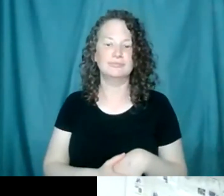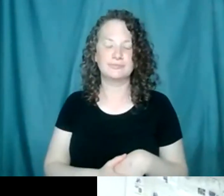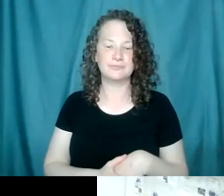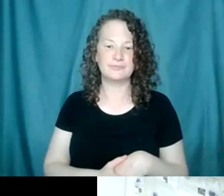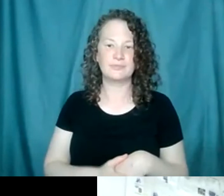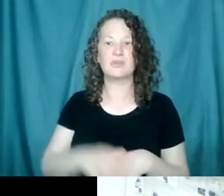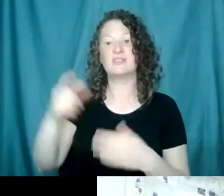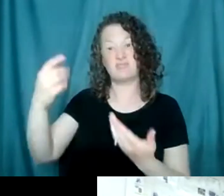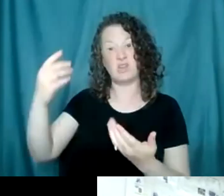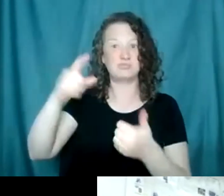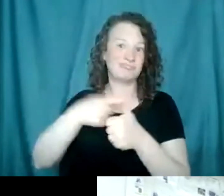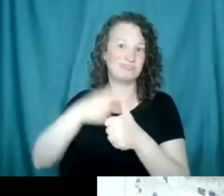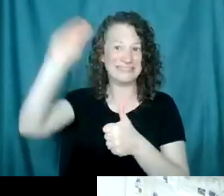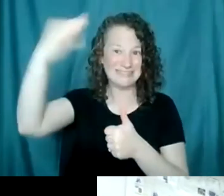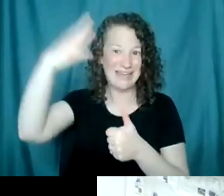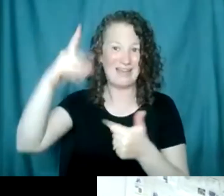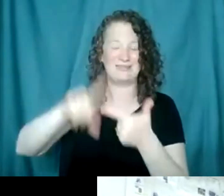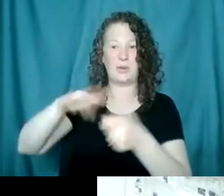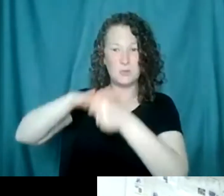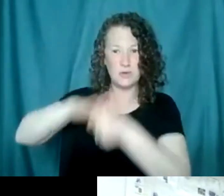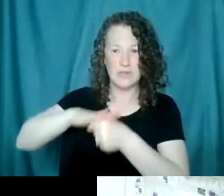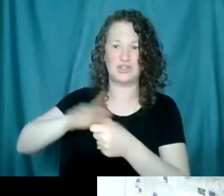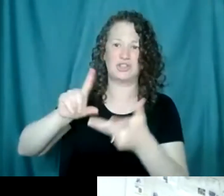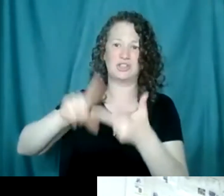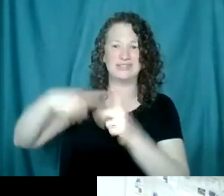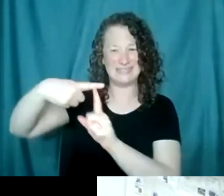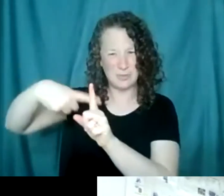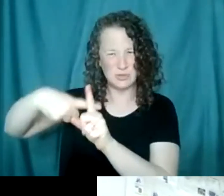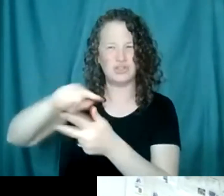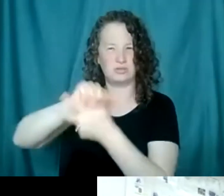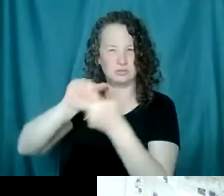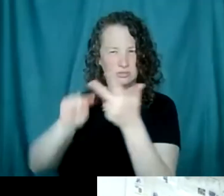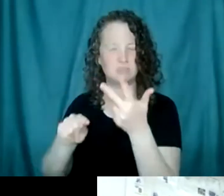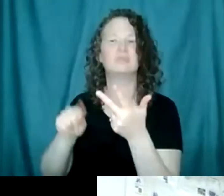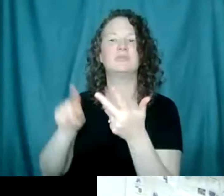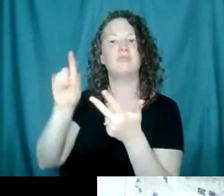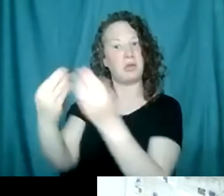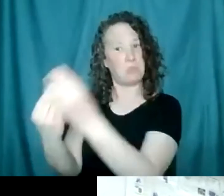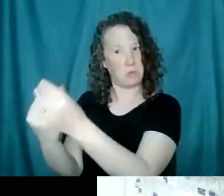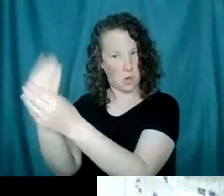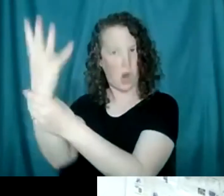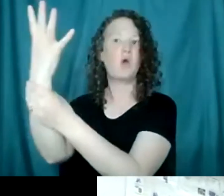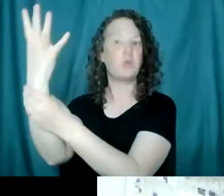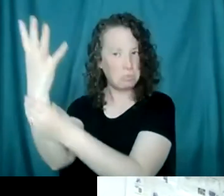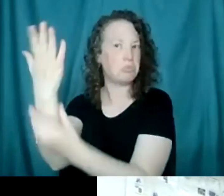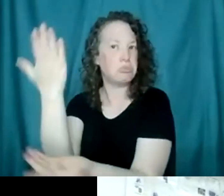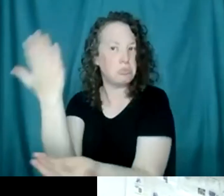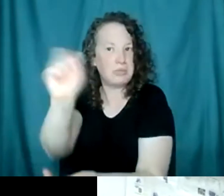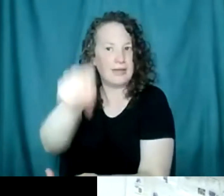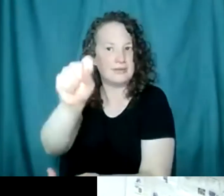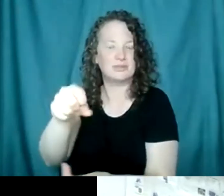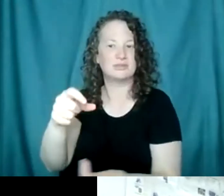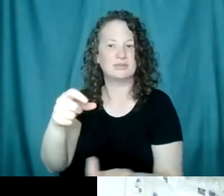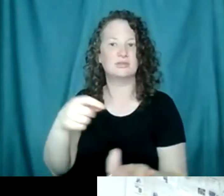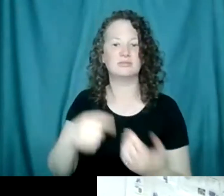for temperature, atmospheric pressure, things like that, that would allow that plant to grow in that environment.